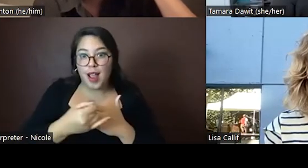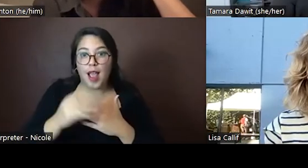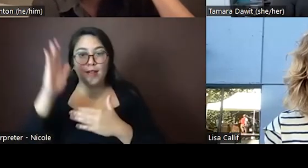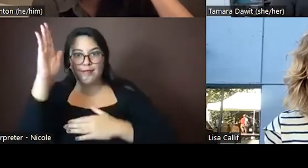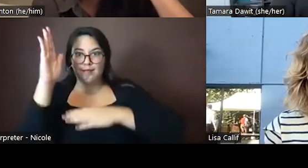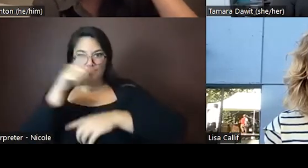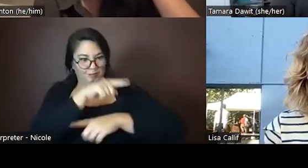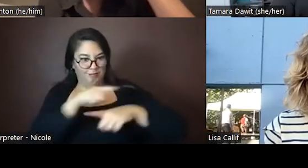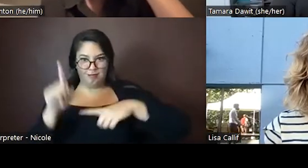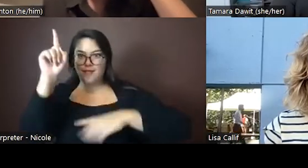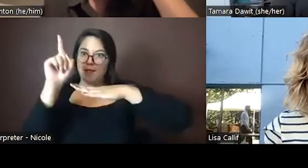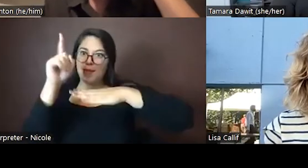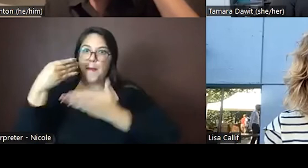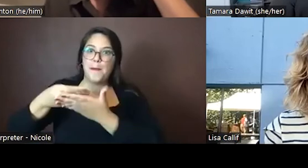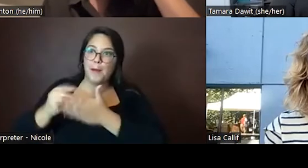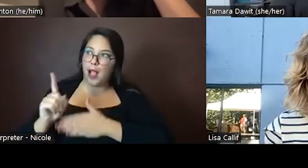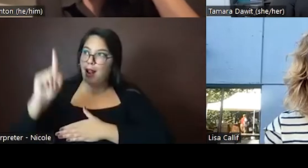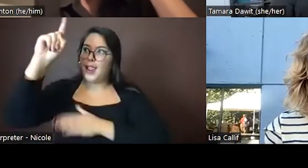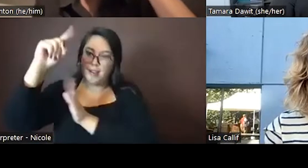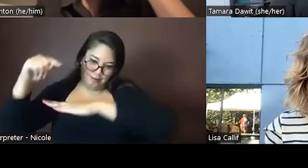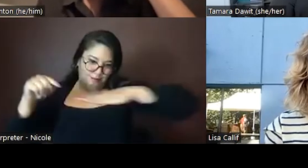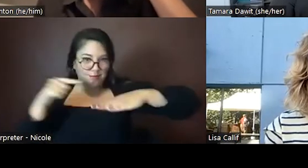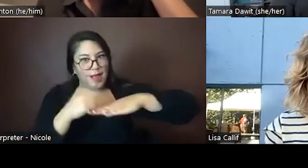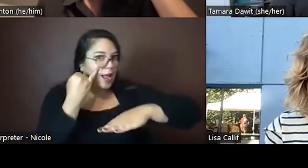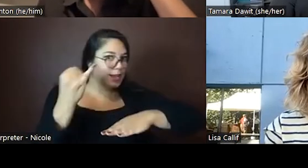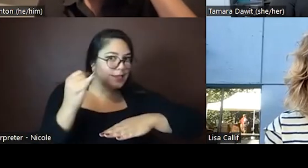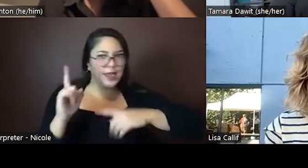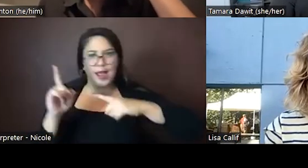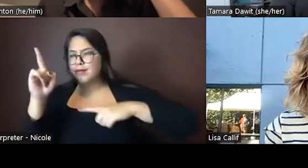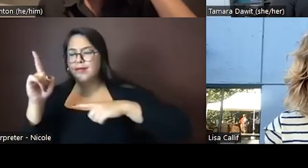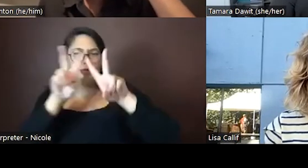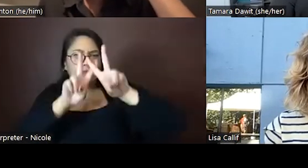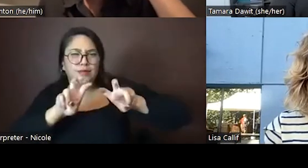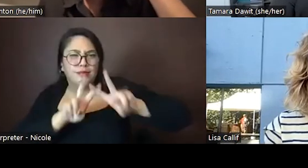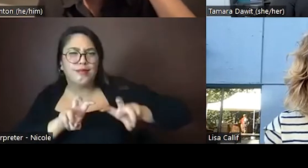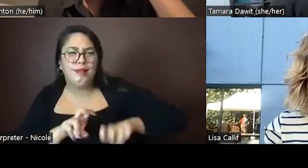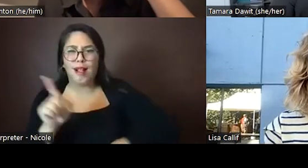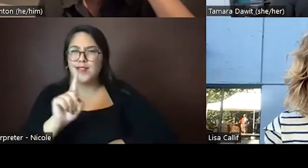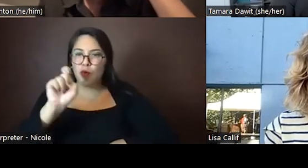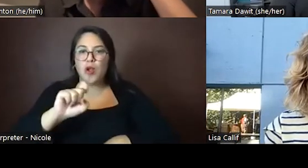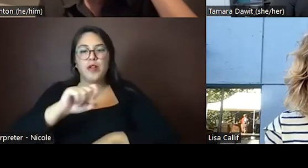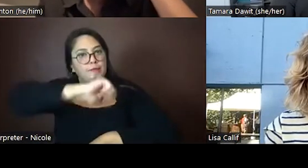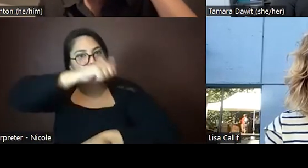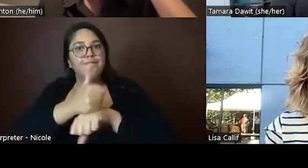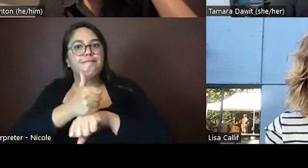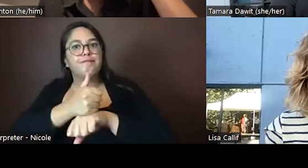and the idea, and you want to really be thinking about, where do you need to really lay down the pillars of your